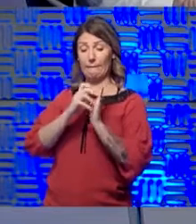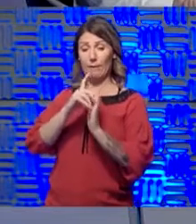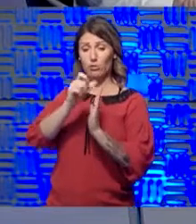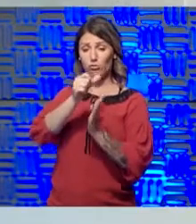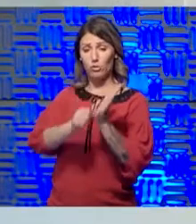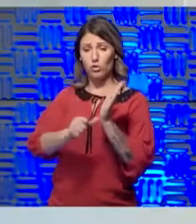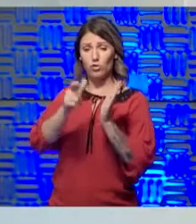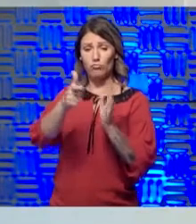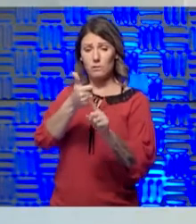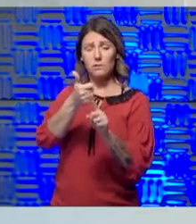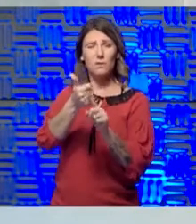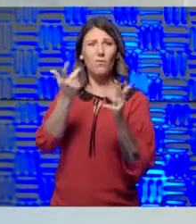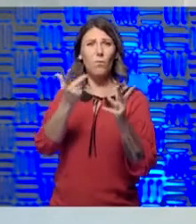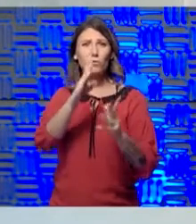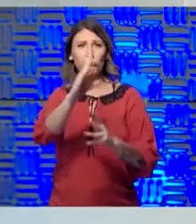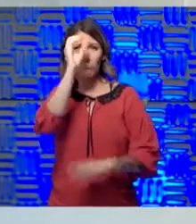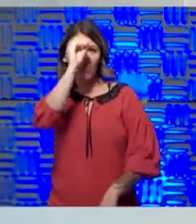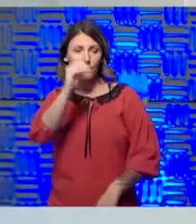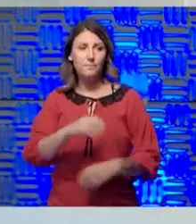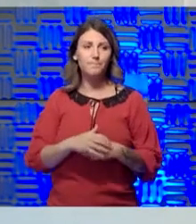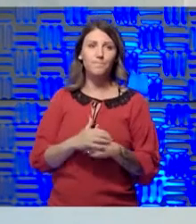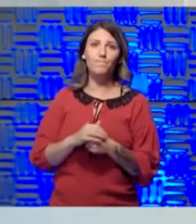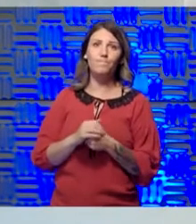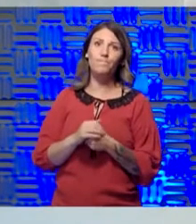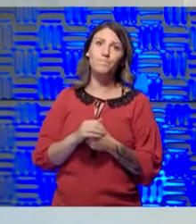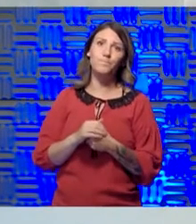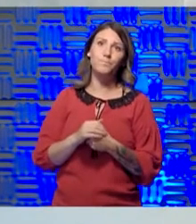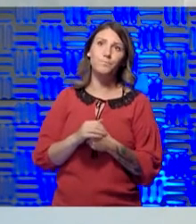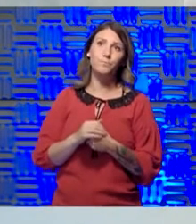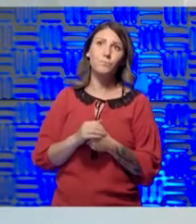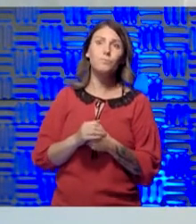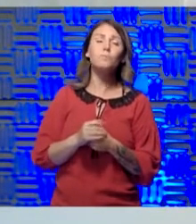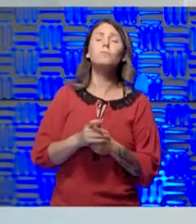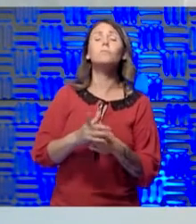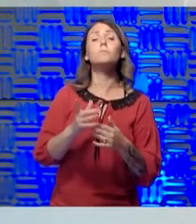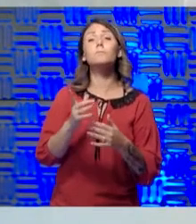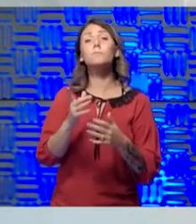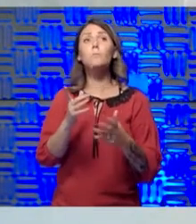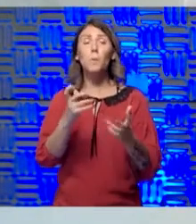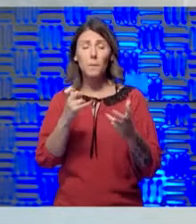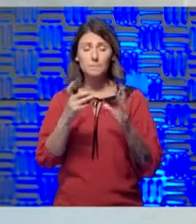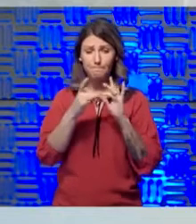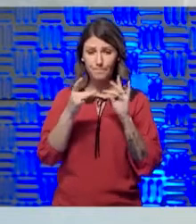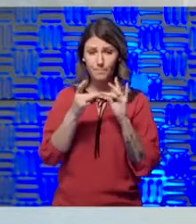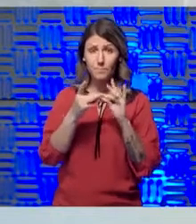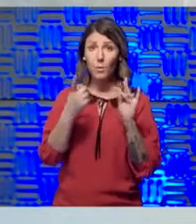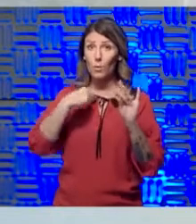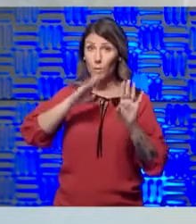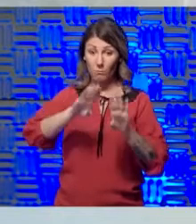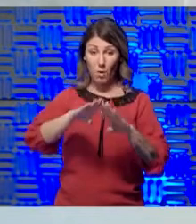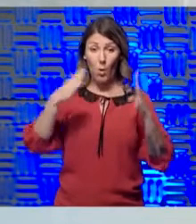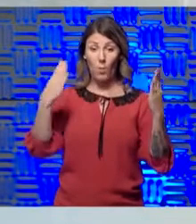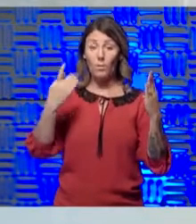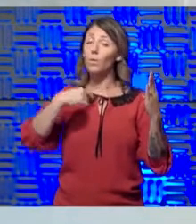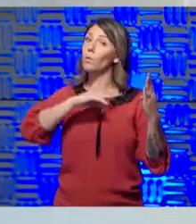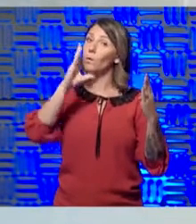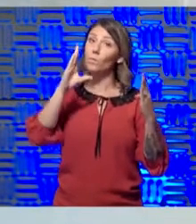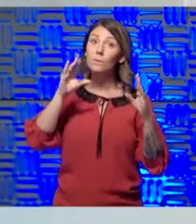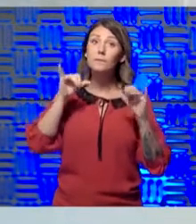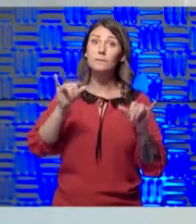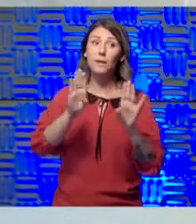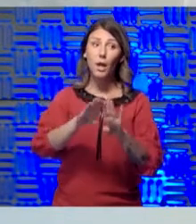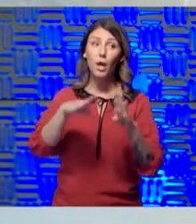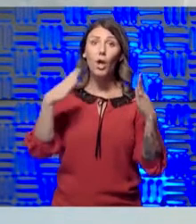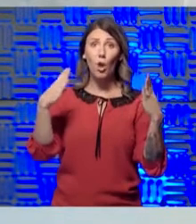think about that? Yeah, well, just to say, we have been open, we are open, and we will remain open.